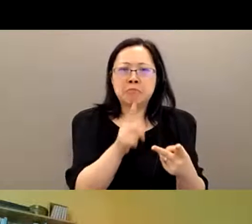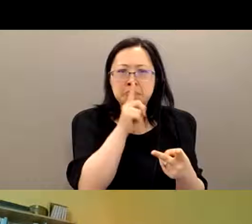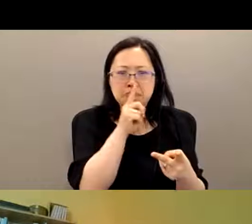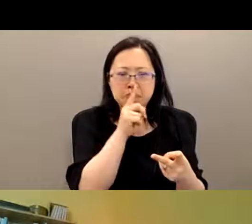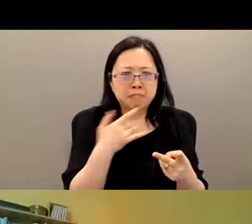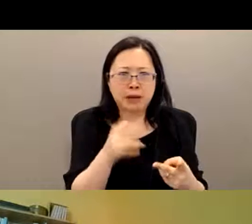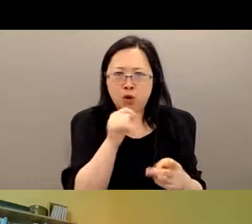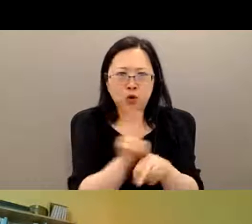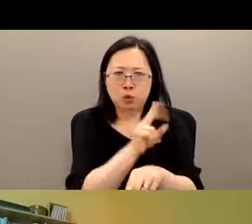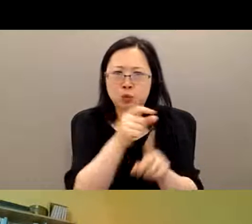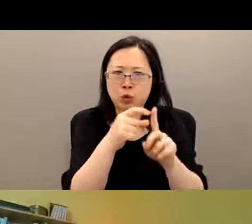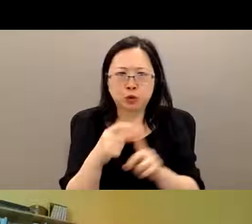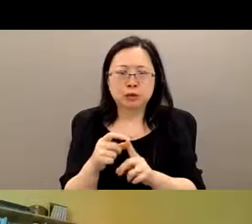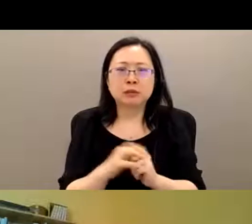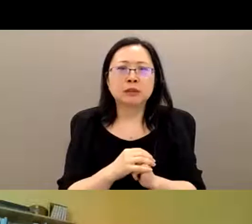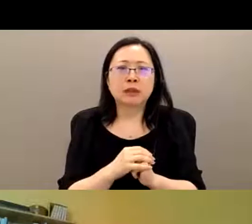it's people who are in fact